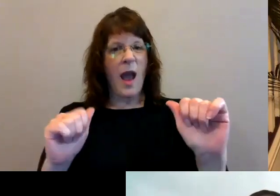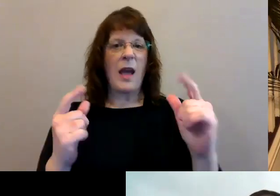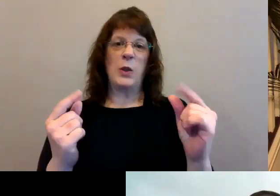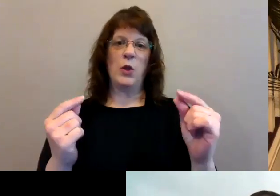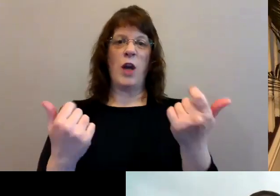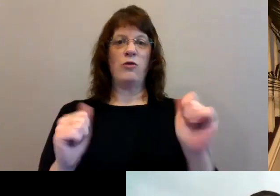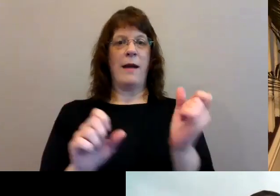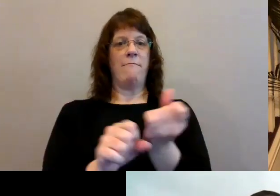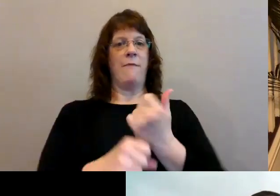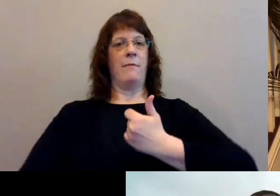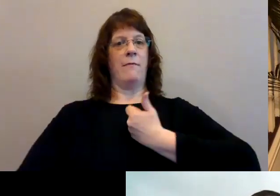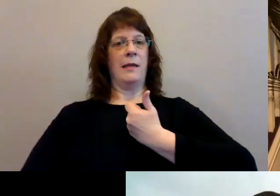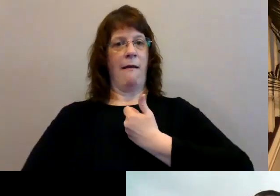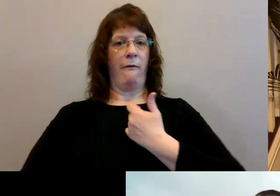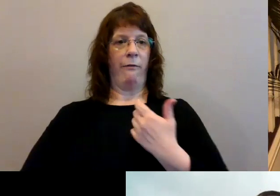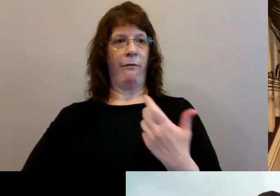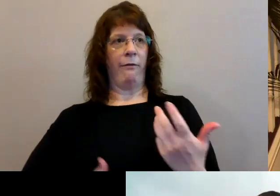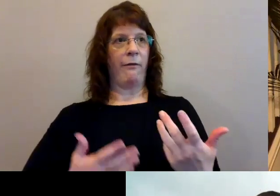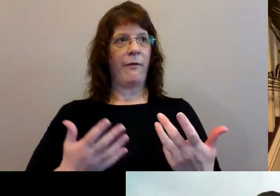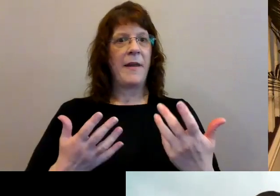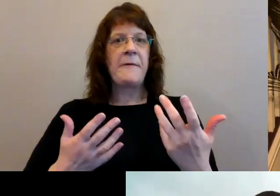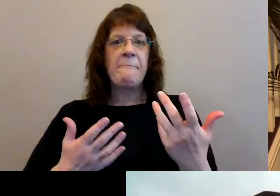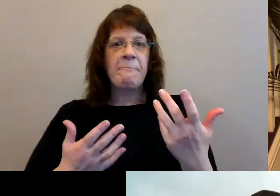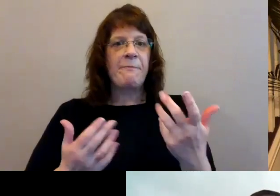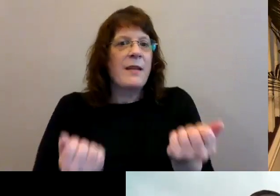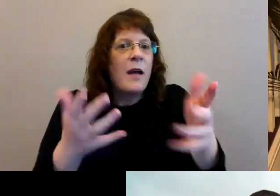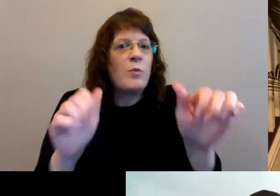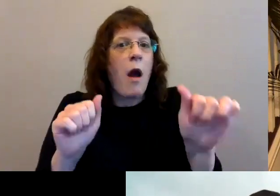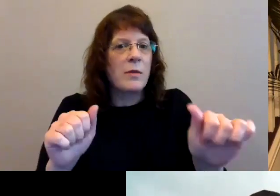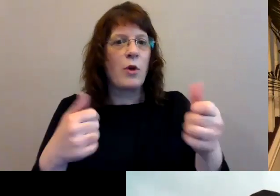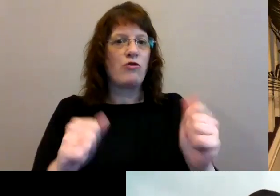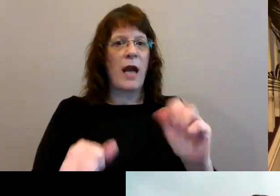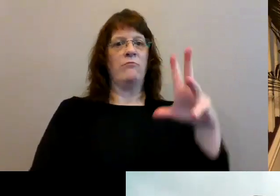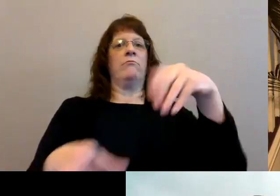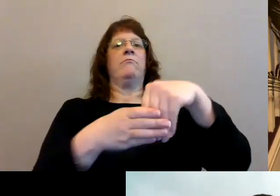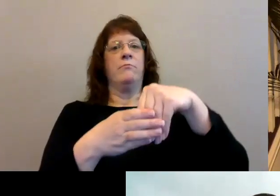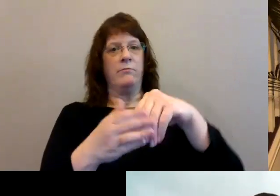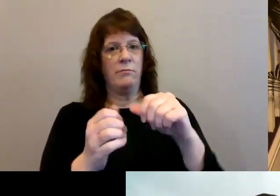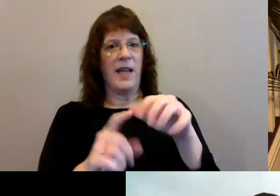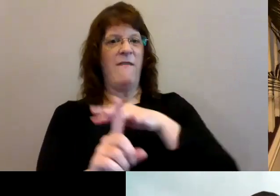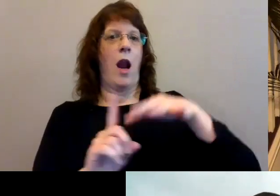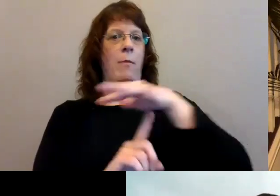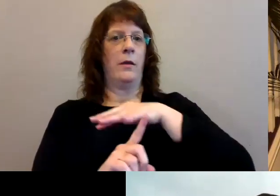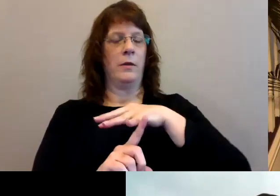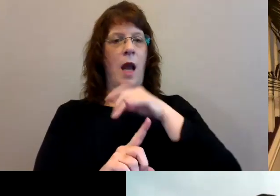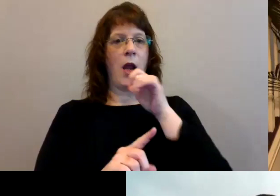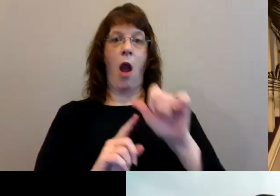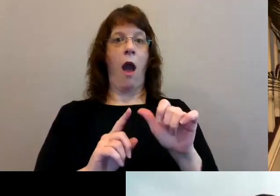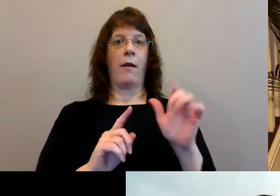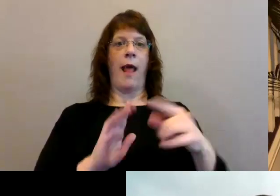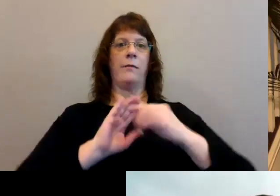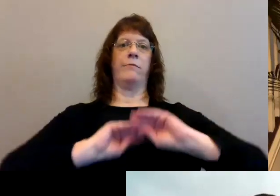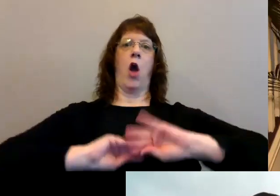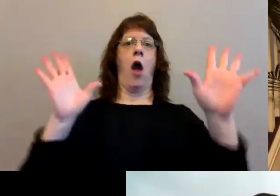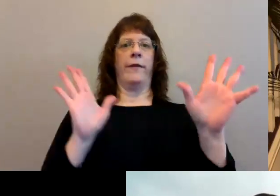myself like as much as I can as part of the environment where I am, and not stand out as this sort